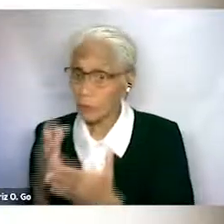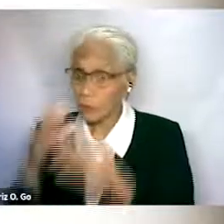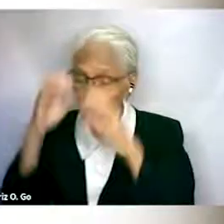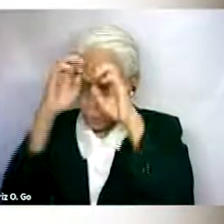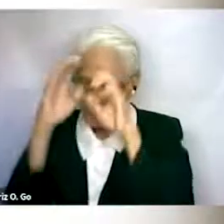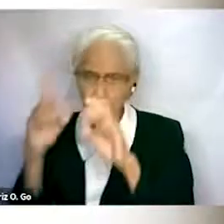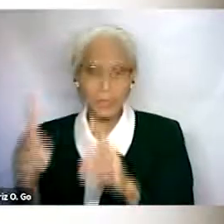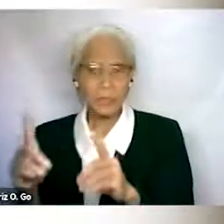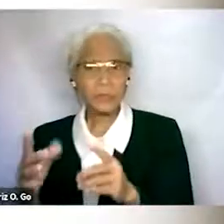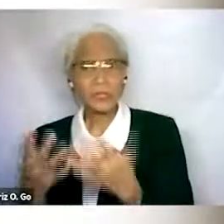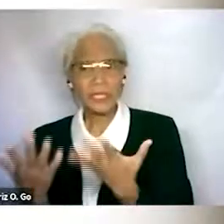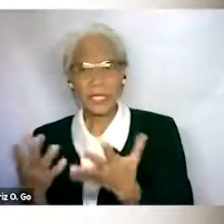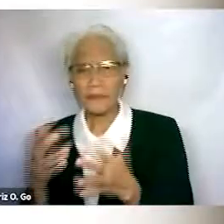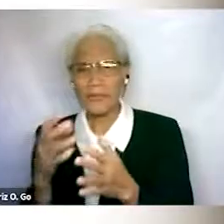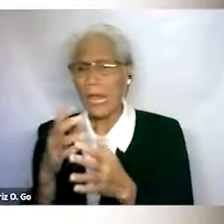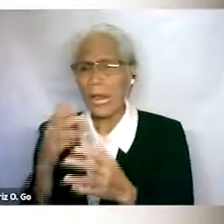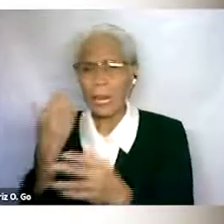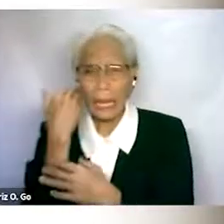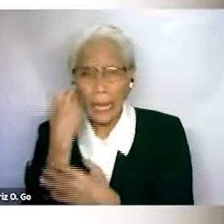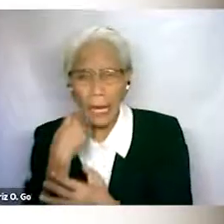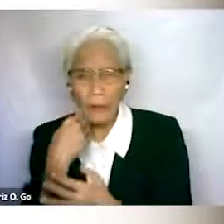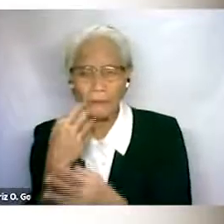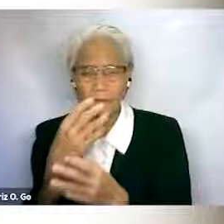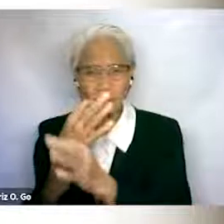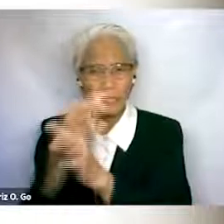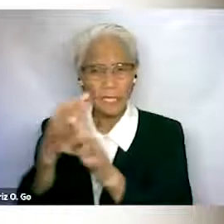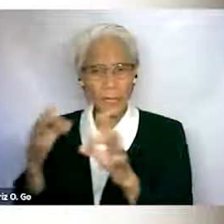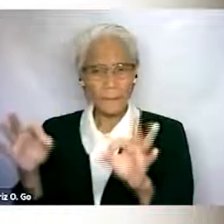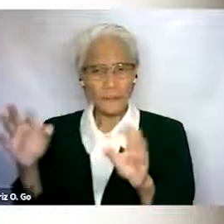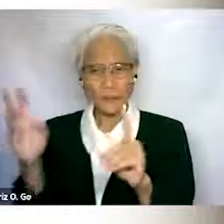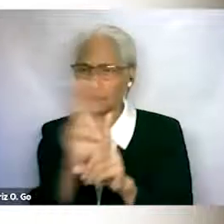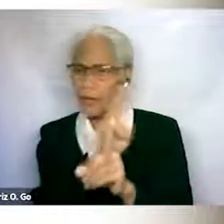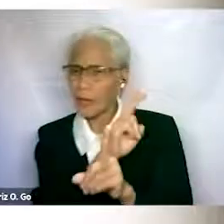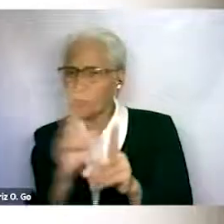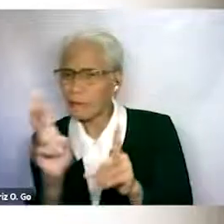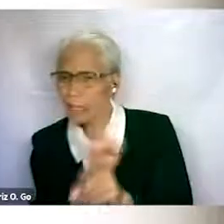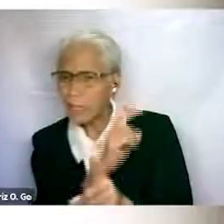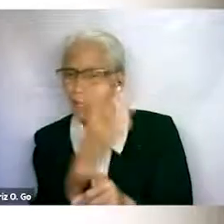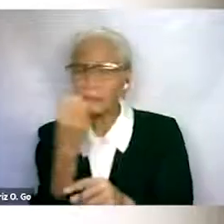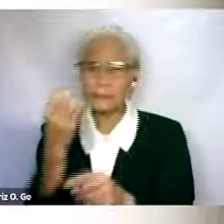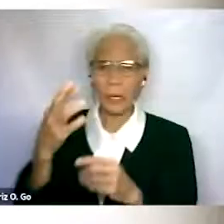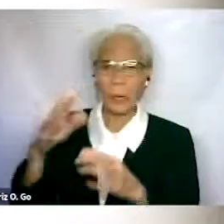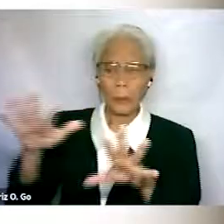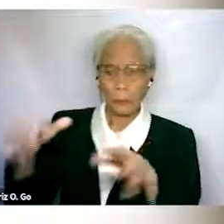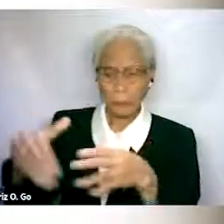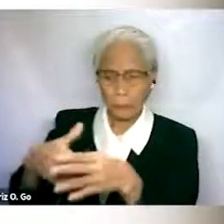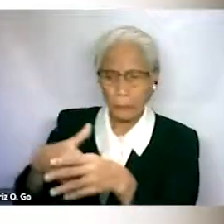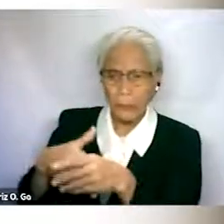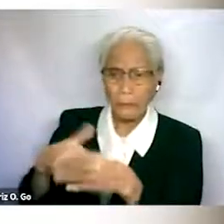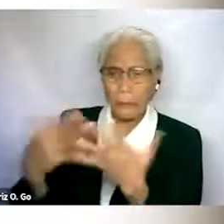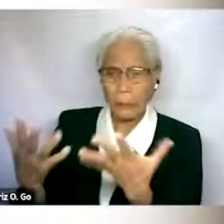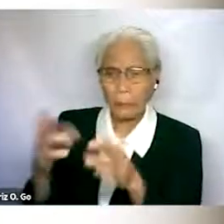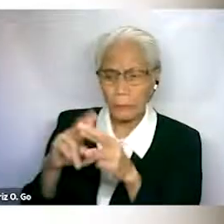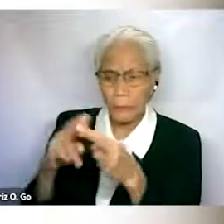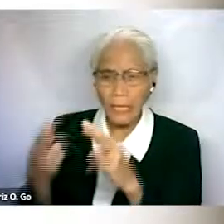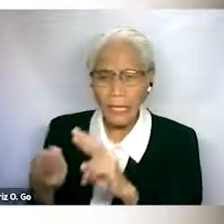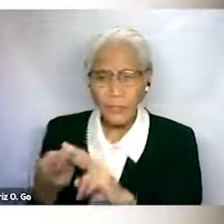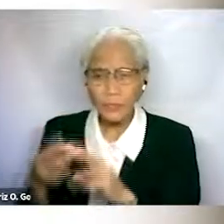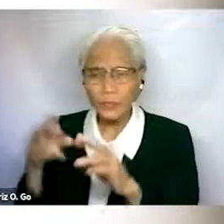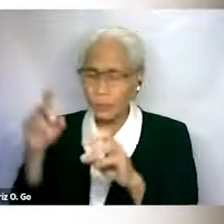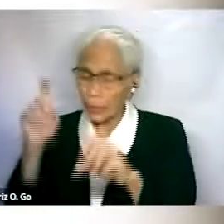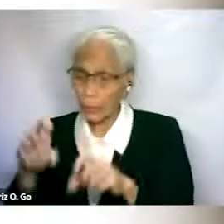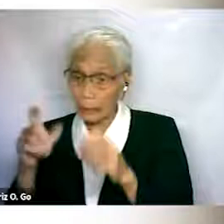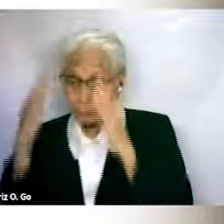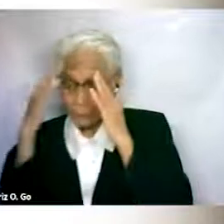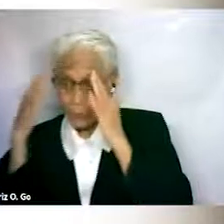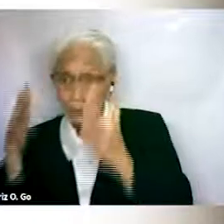in the fulfillment of women and girls' rights. So are they, or is the state only providing equality of opportunities, meaning